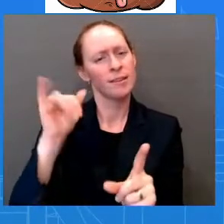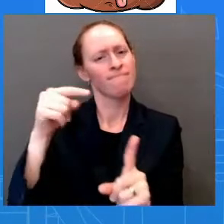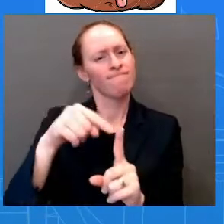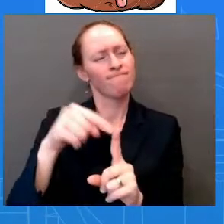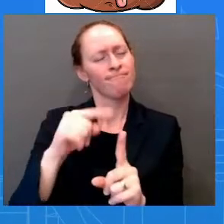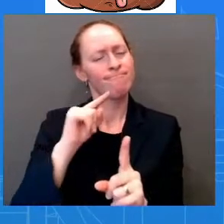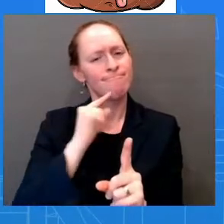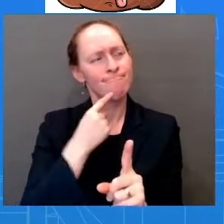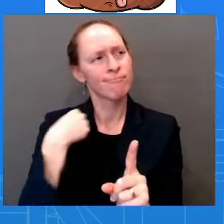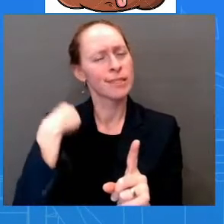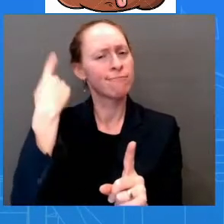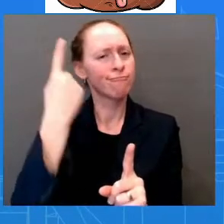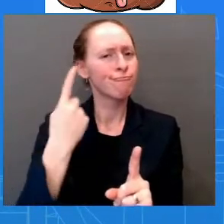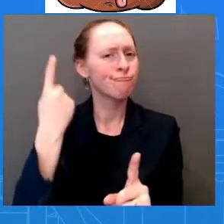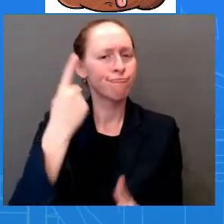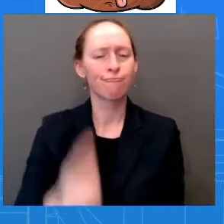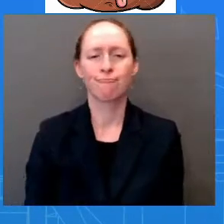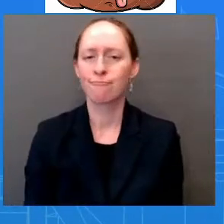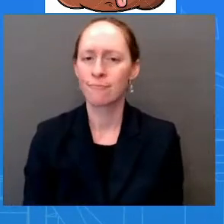13% of... Hold on 1 second.